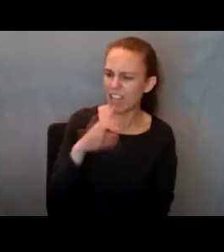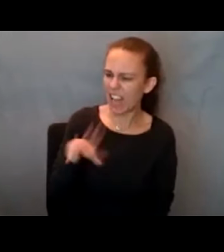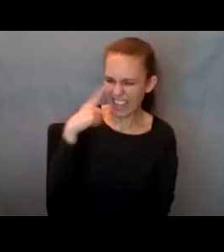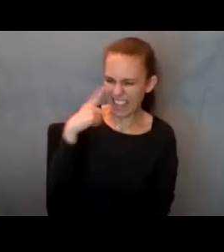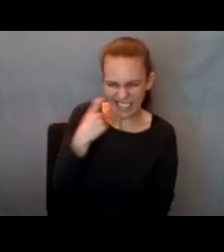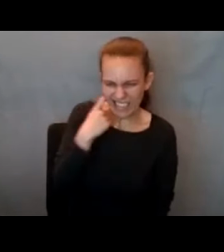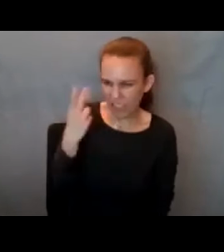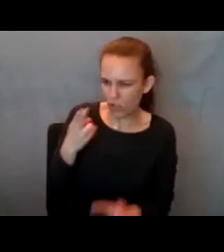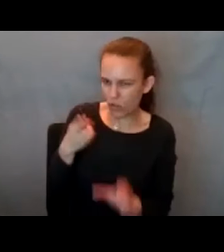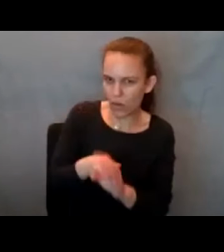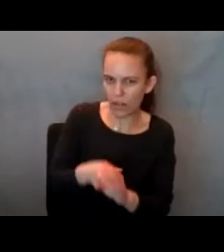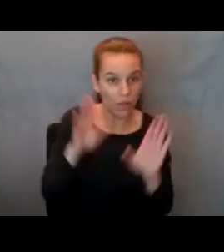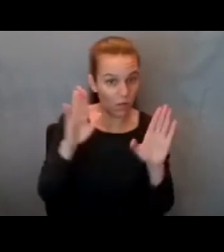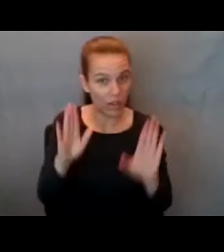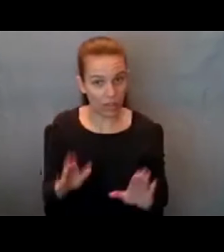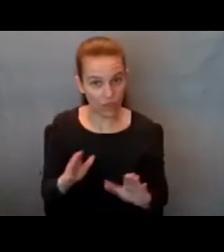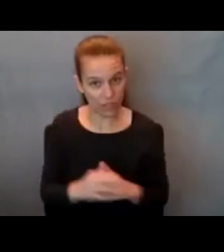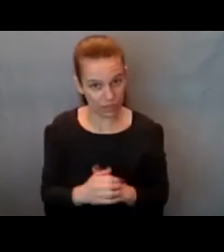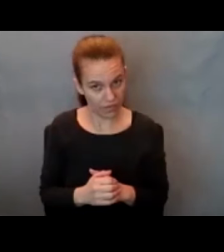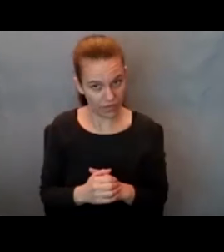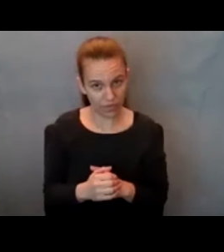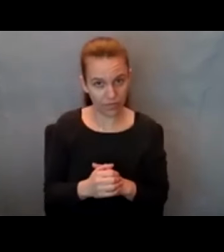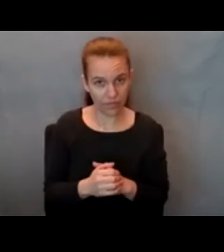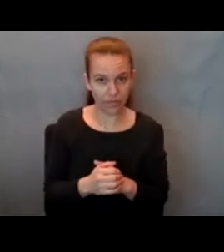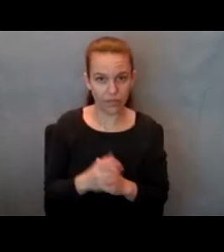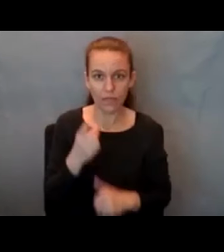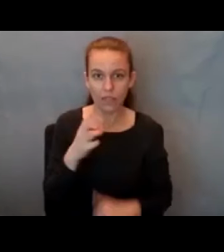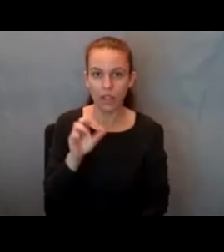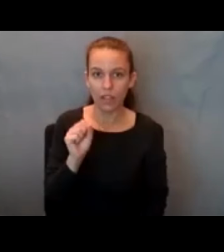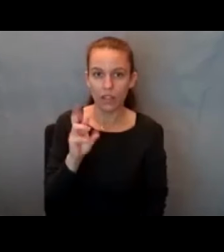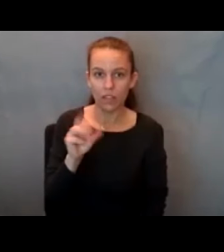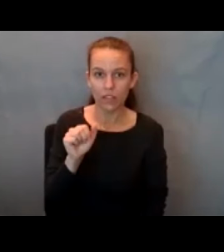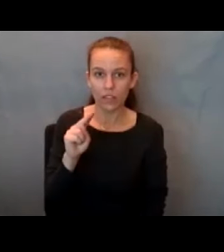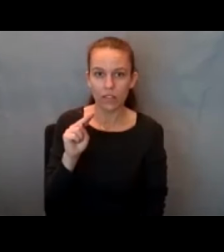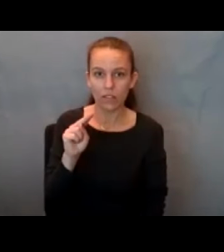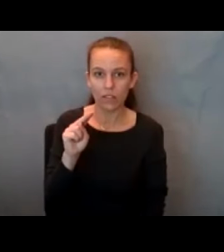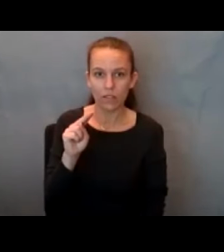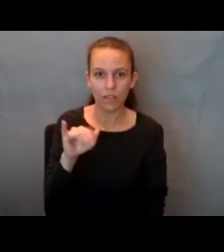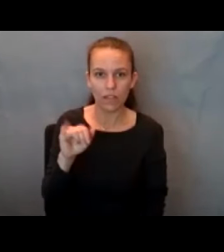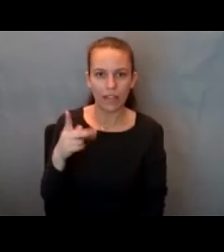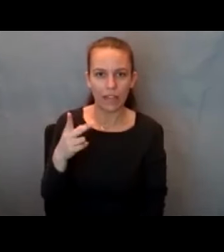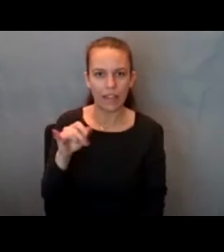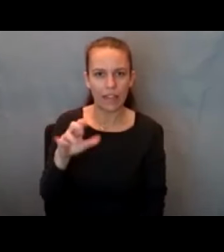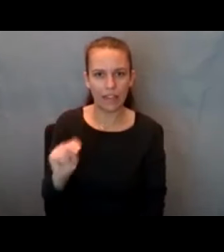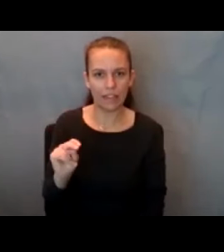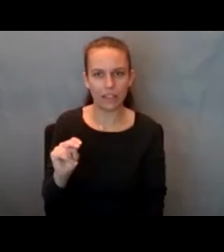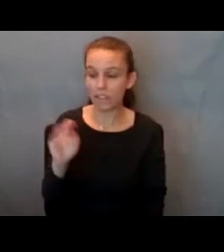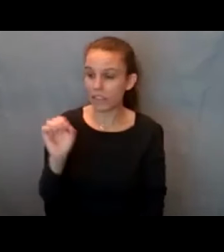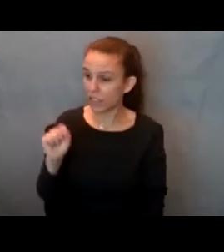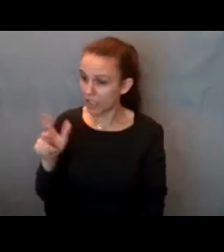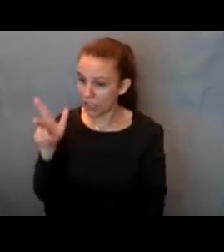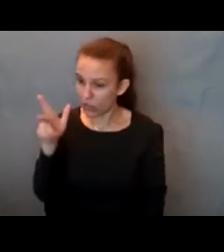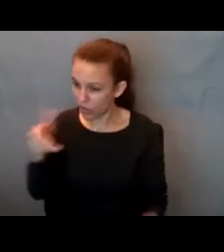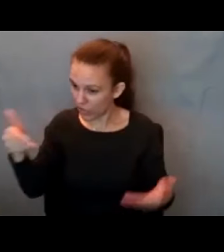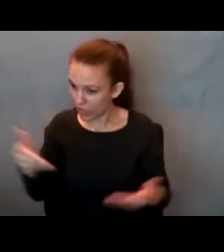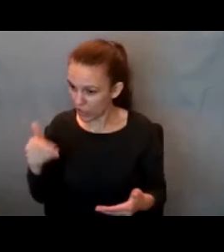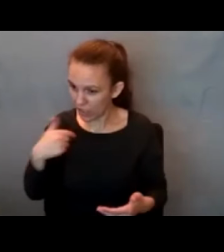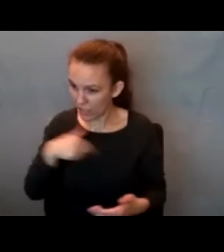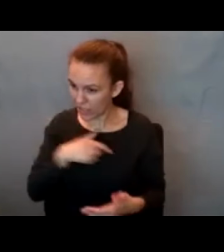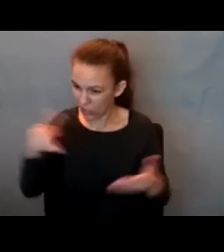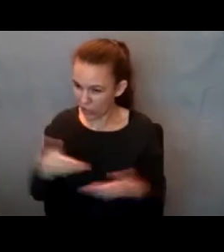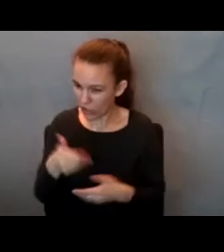Give Dr. Lindstrand. Anne, are you able to hear us? Can you introduce yourself? I think she was having difficulties with her